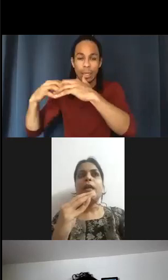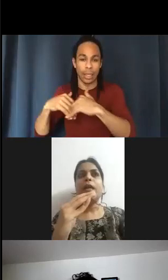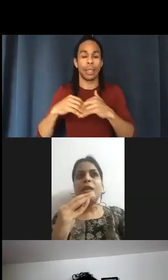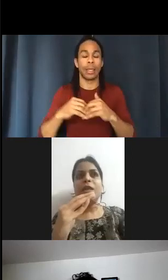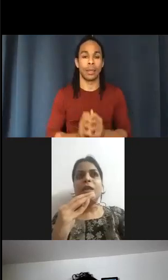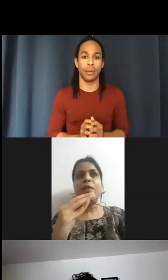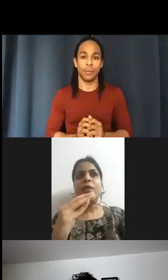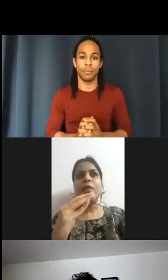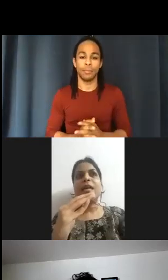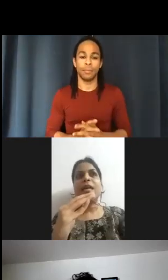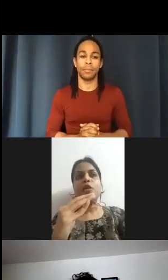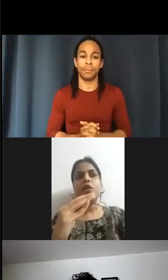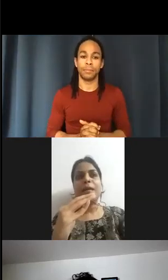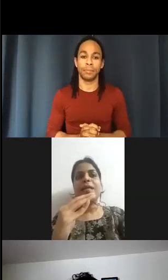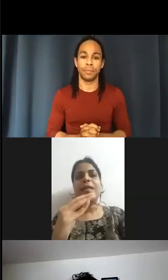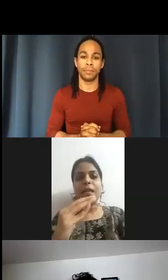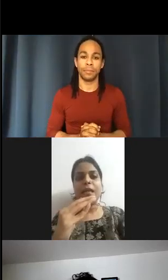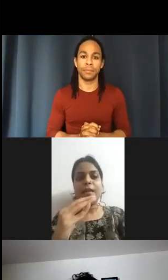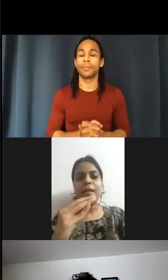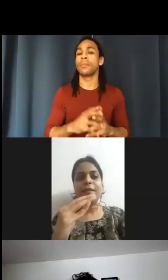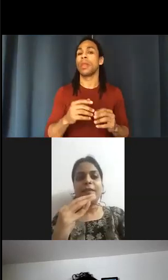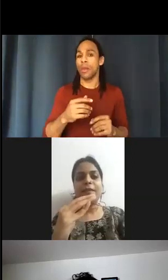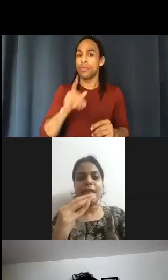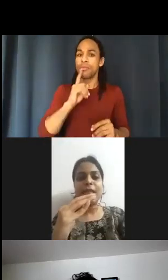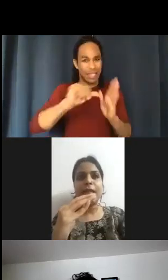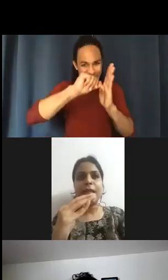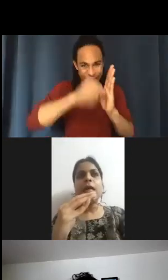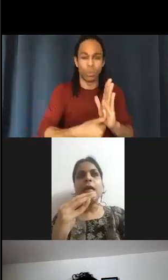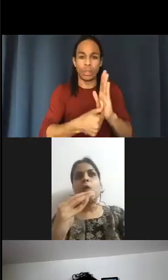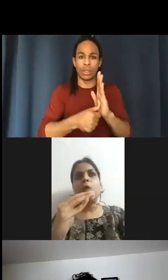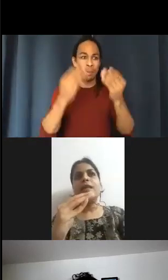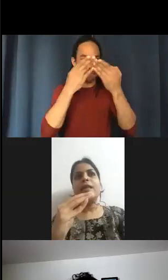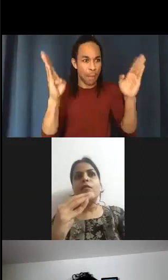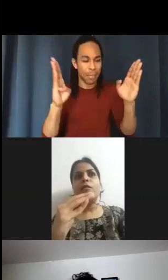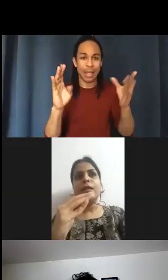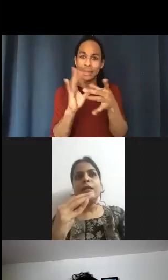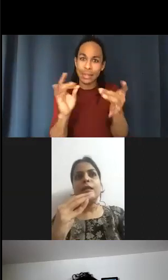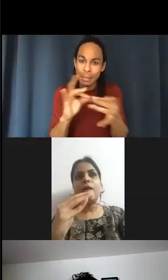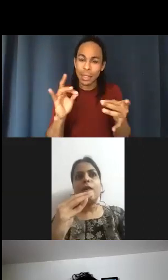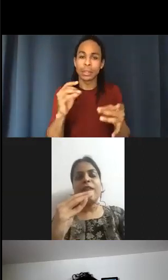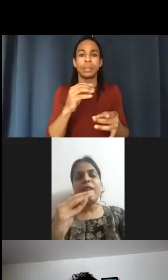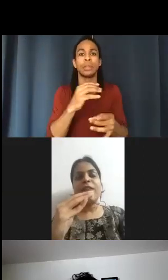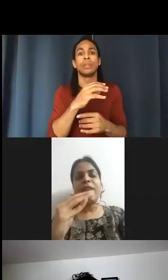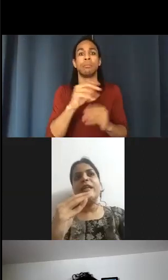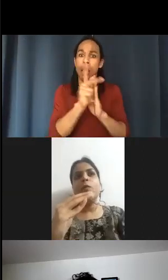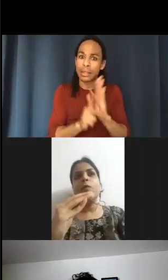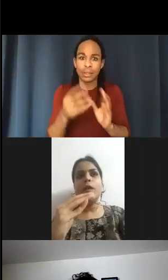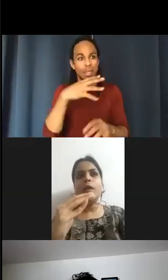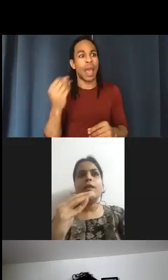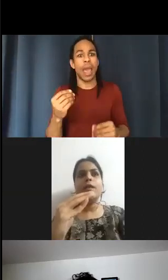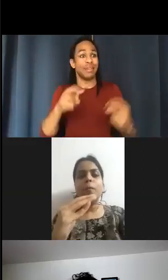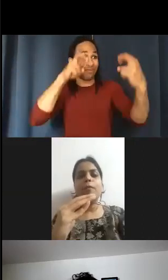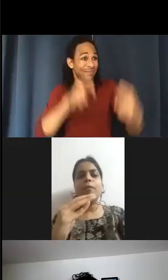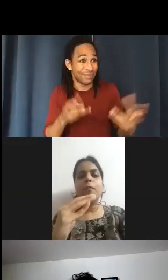preparing policy briefs and issues and public statements, and then raising it with the government, because every day new orders and